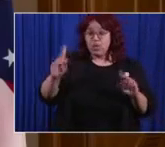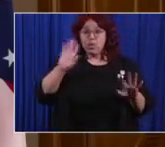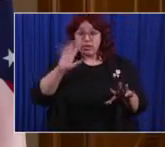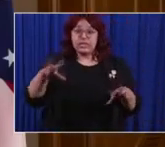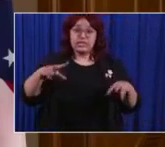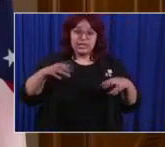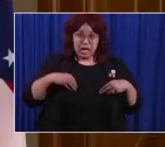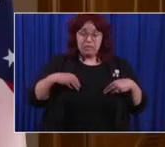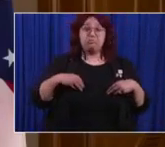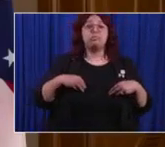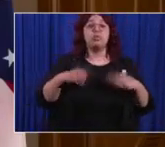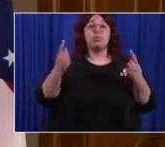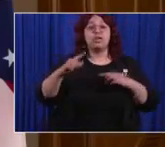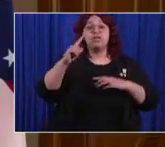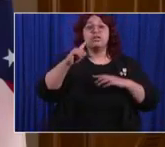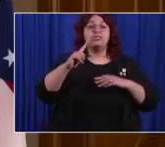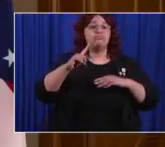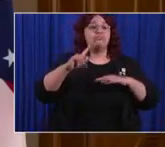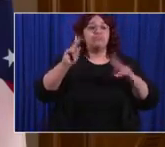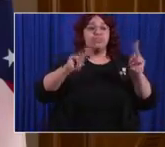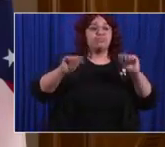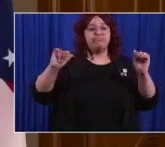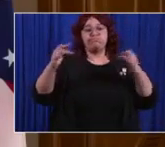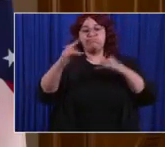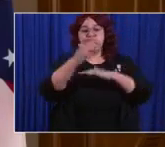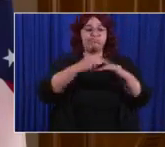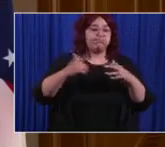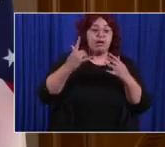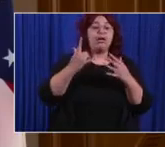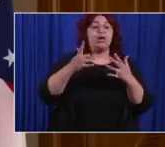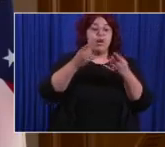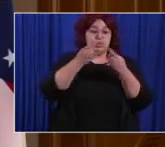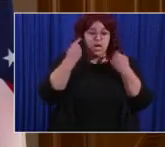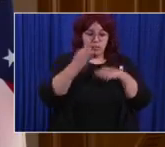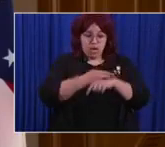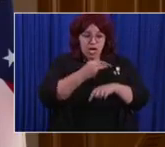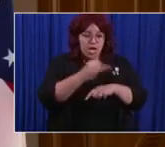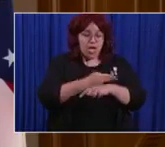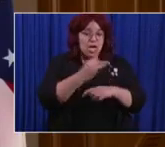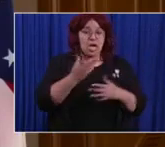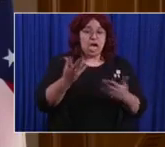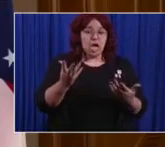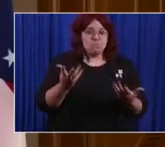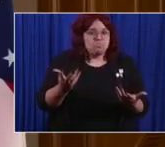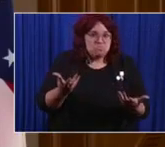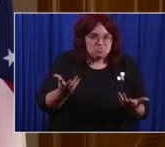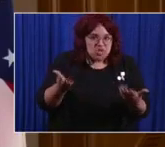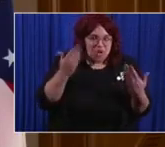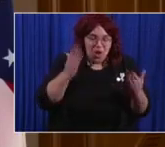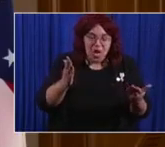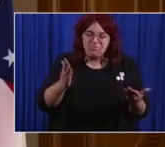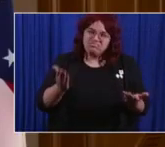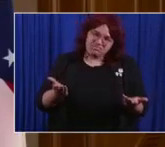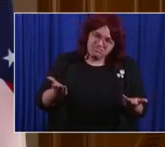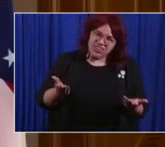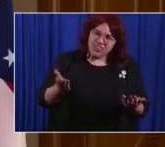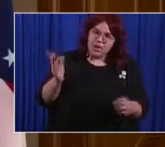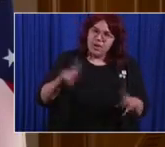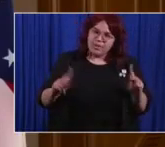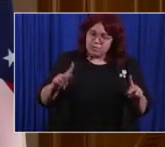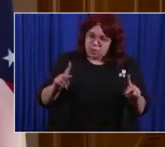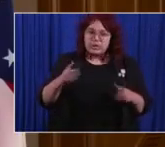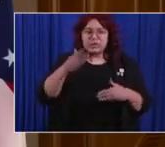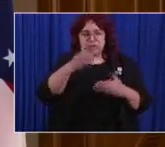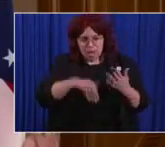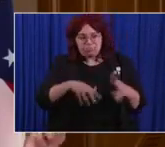who have been against mask wearing are also, people who, are not going to get vaccinated. But that's not always true.